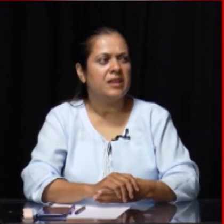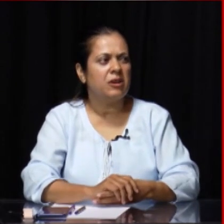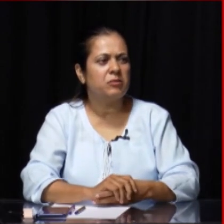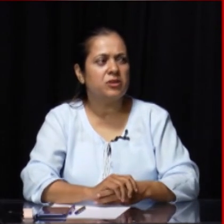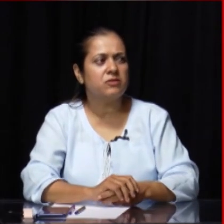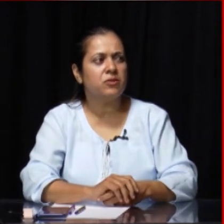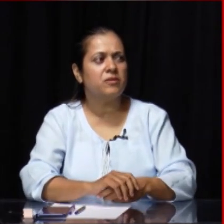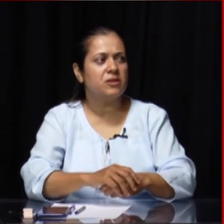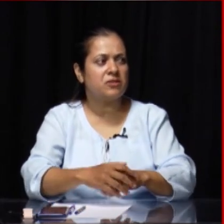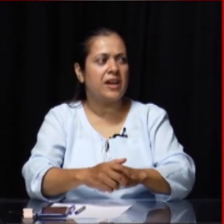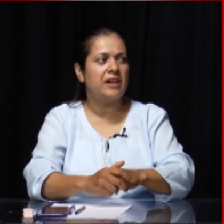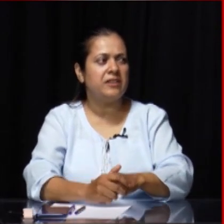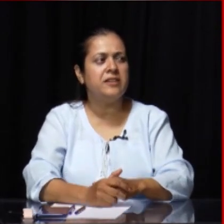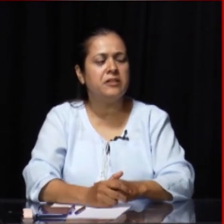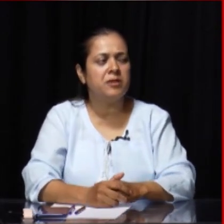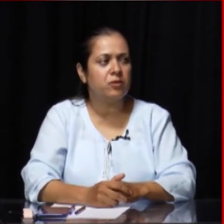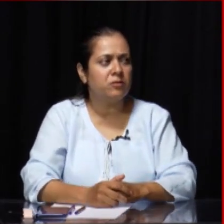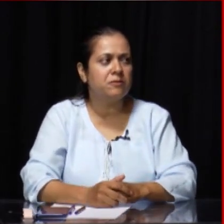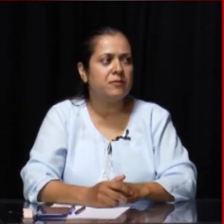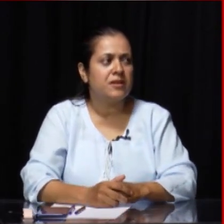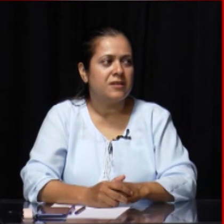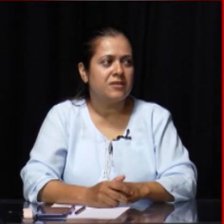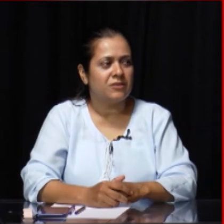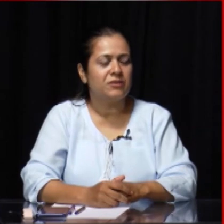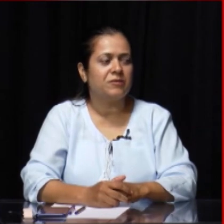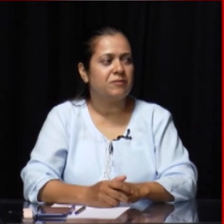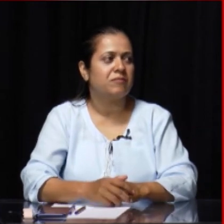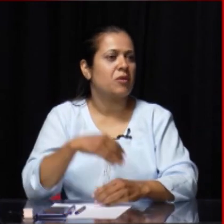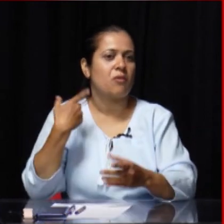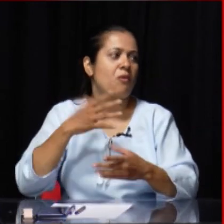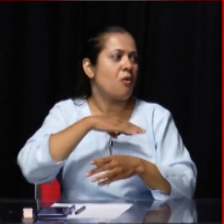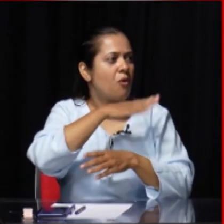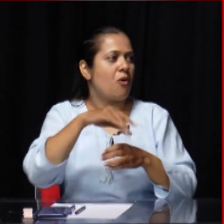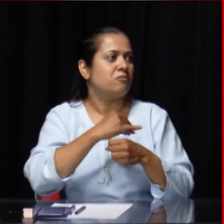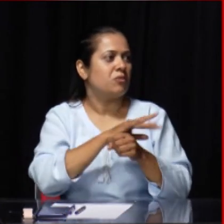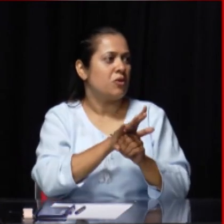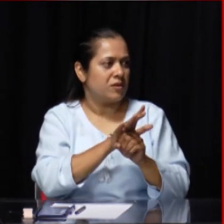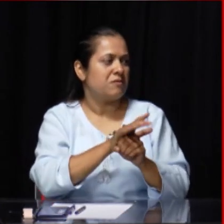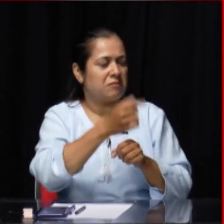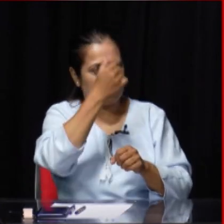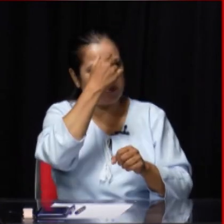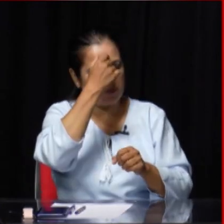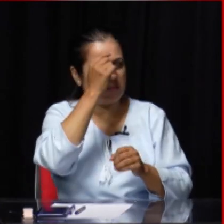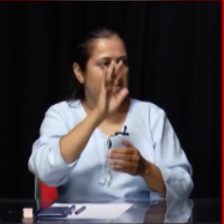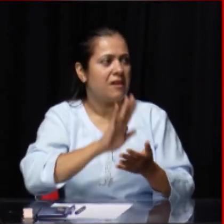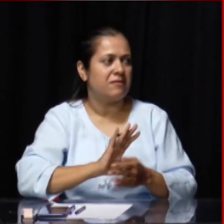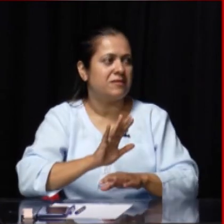Thanks. Yeah. Now, because of COVID also, I had little bit problem. Everybody has problem. Yeah. Yeah.